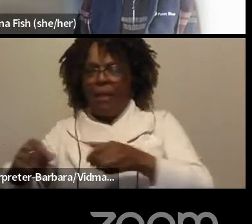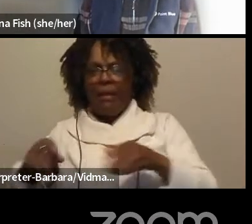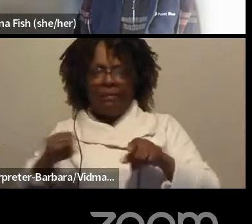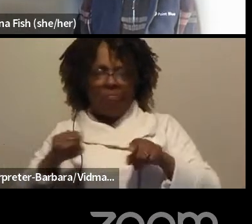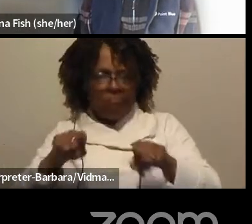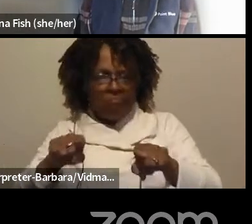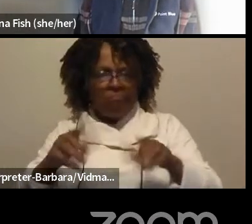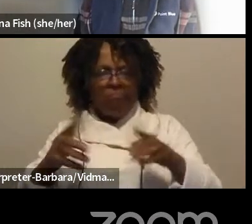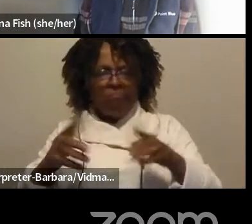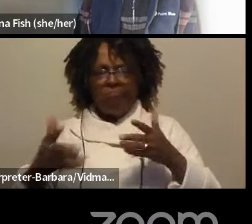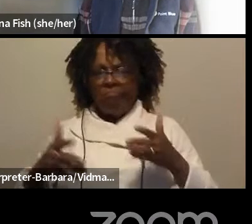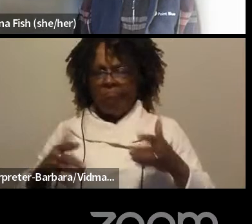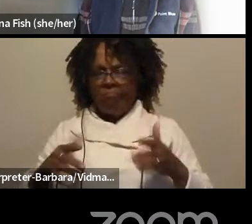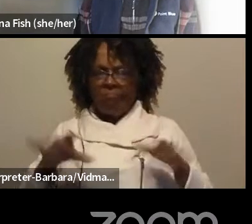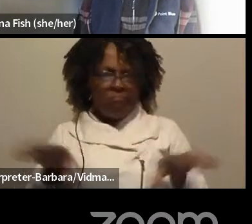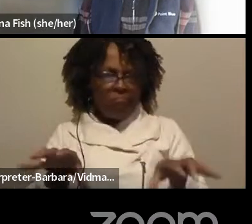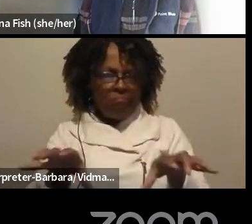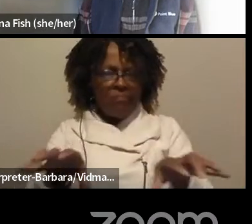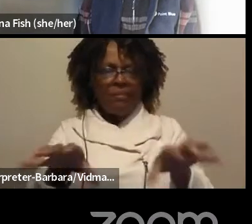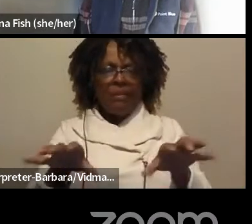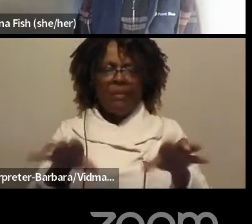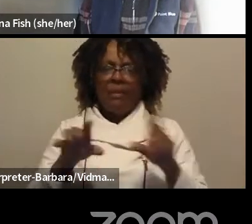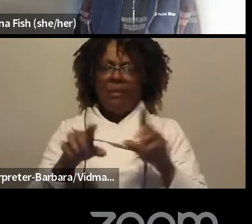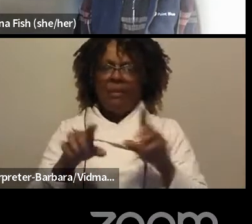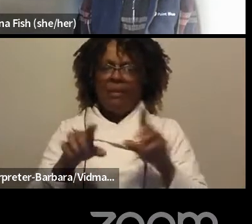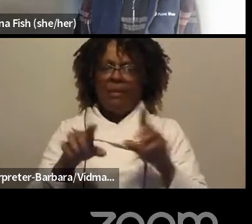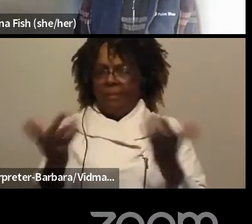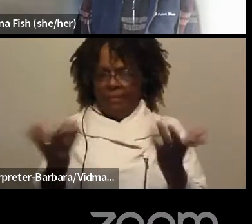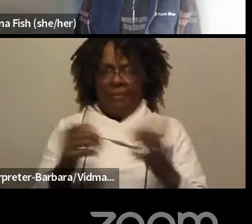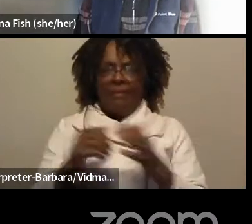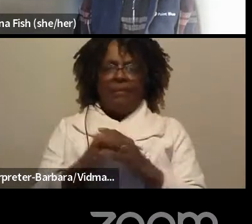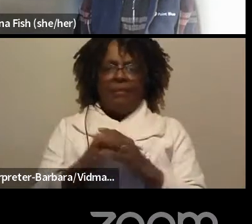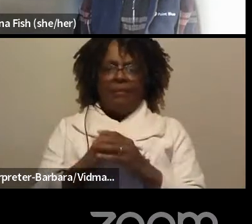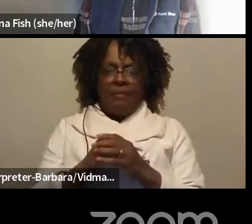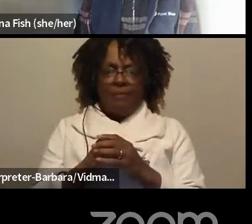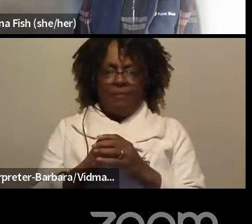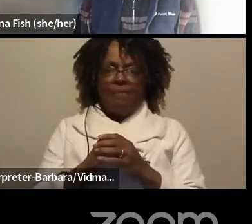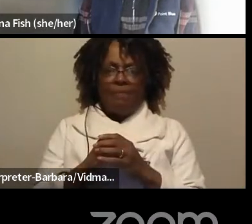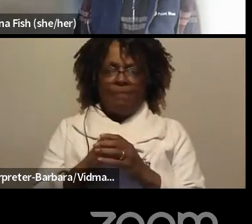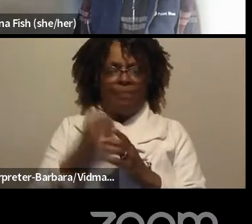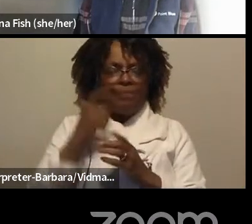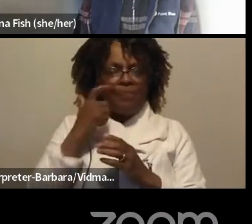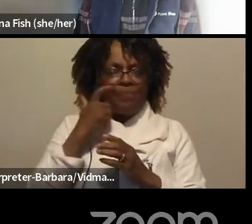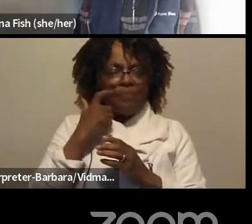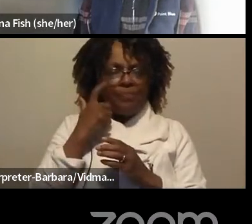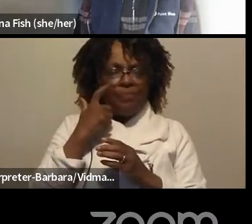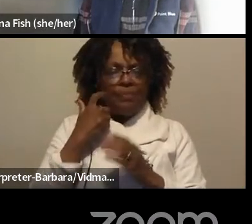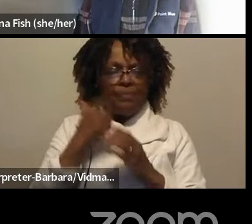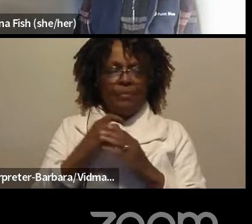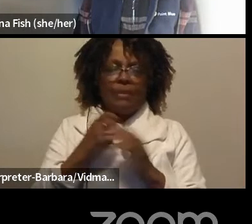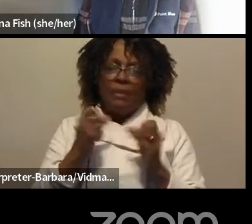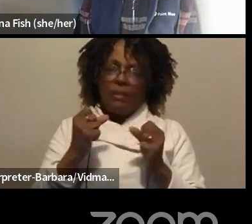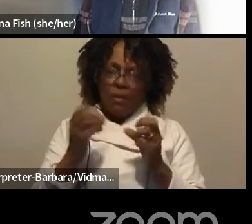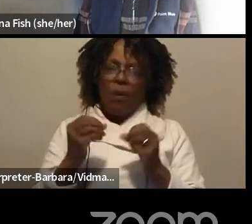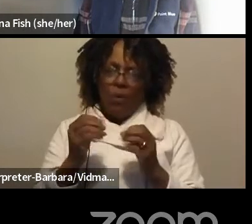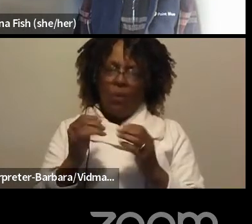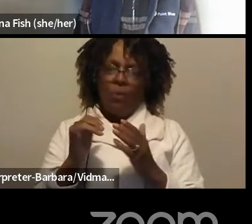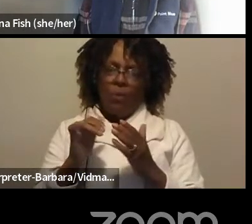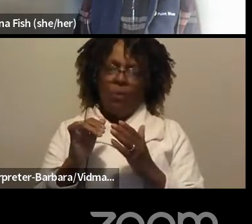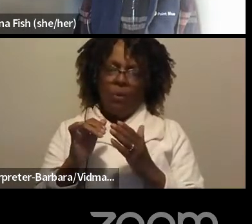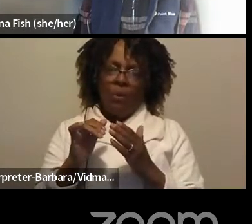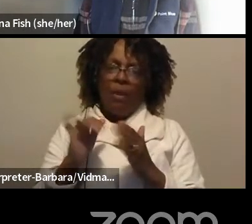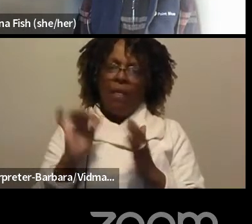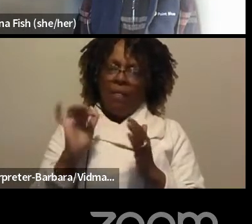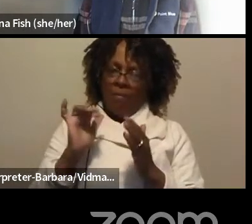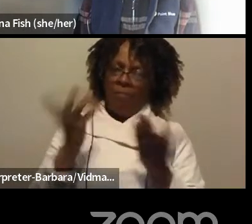point, I don't have any classes that I have to take, and just straight writing and research. So that's kind of how I've developed self-care